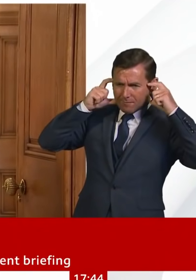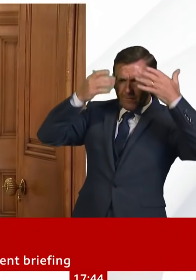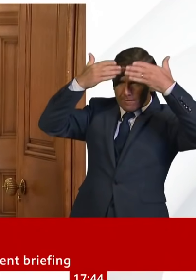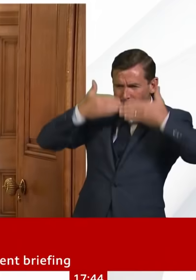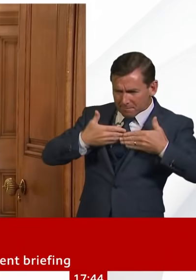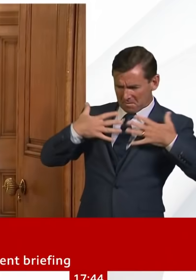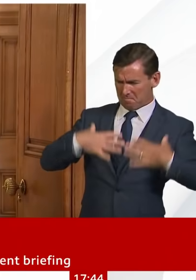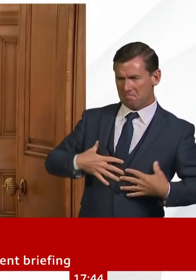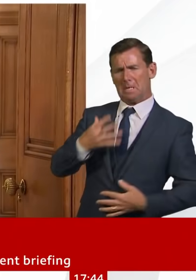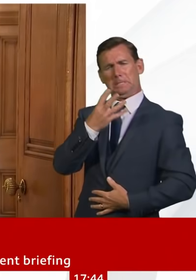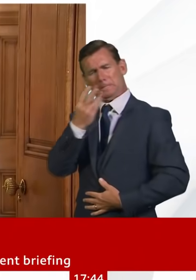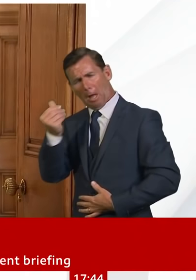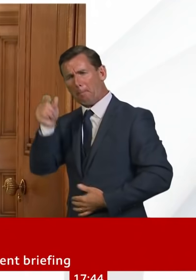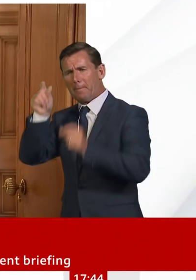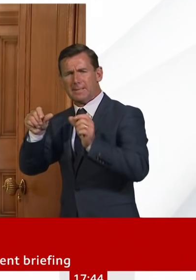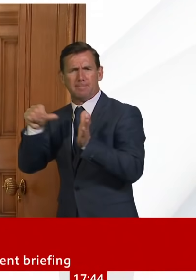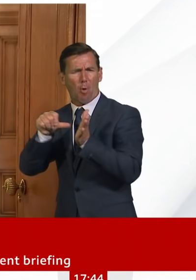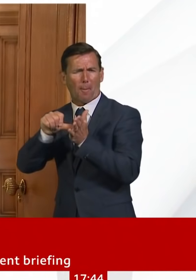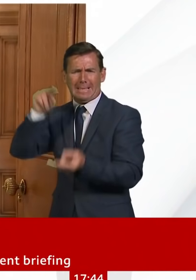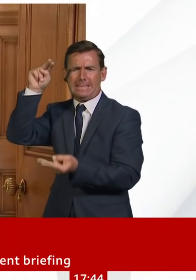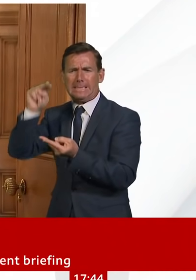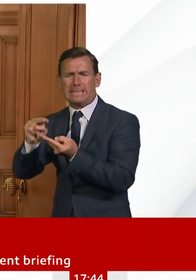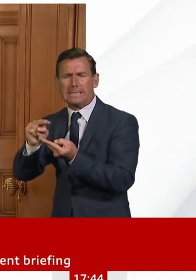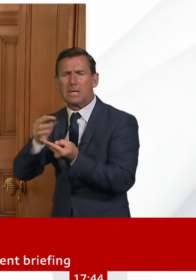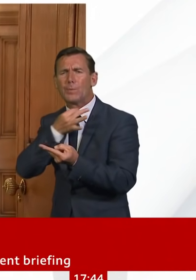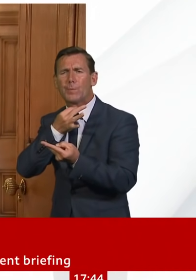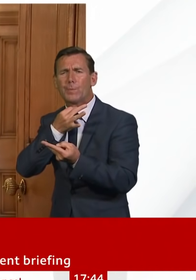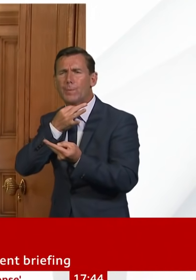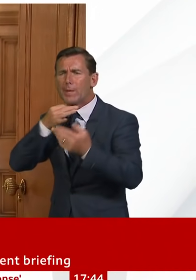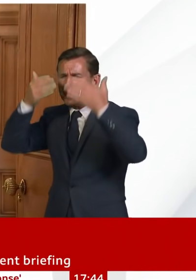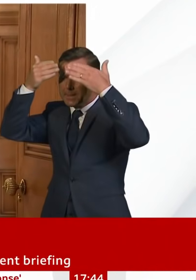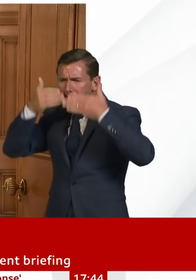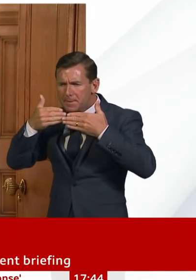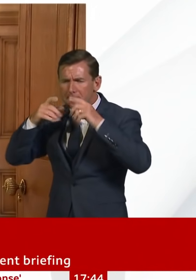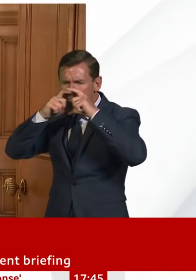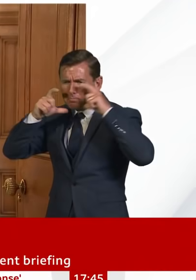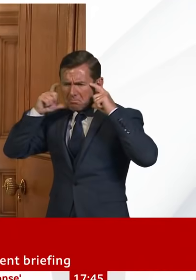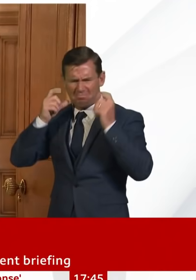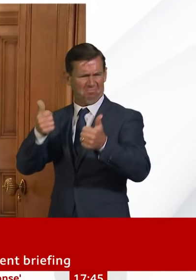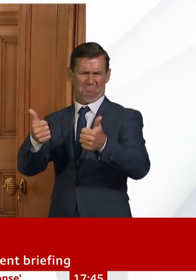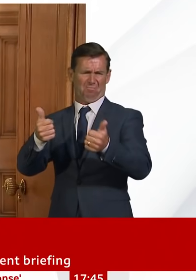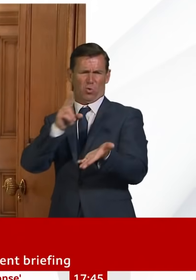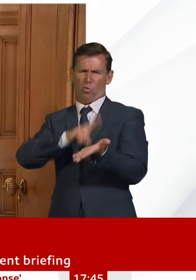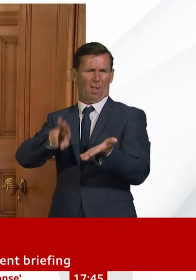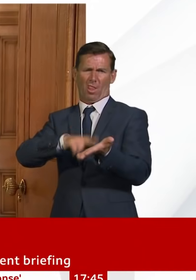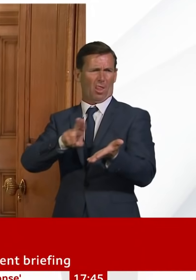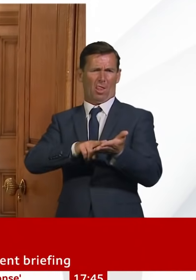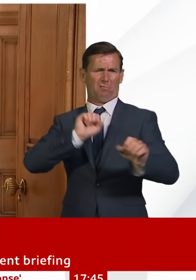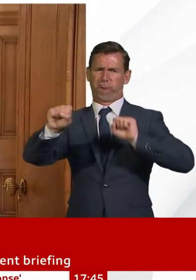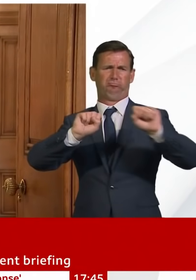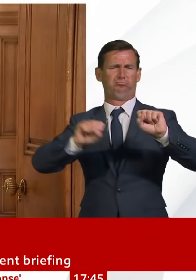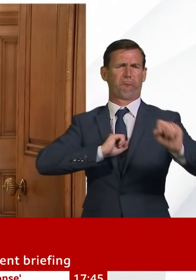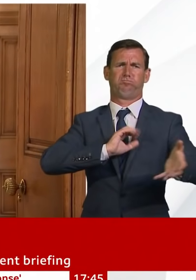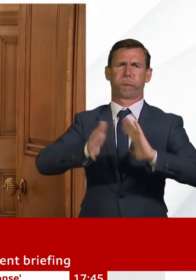there's a problem in their area, and I think that's totally normal and standard, and